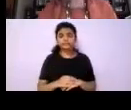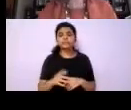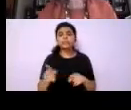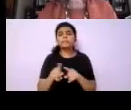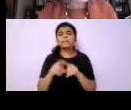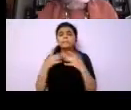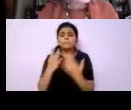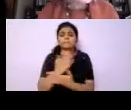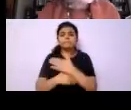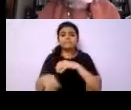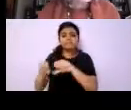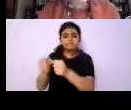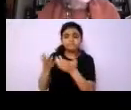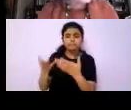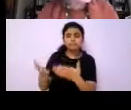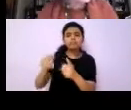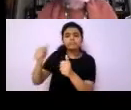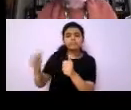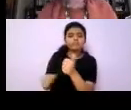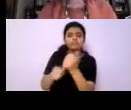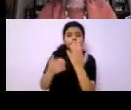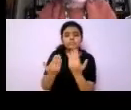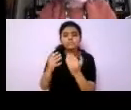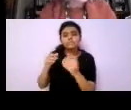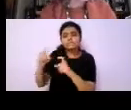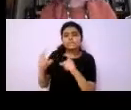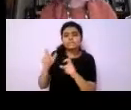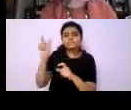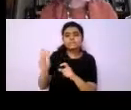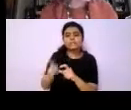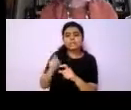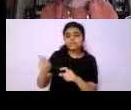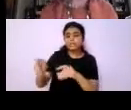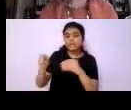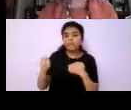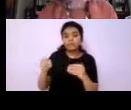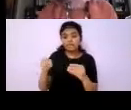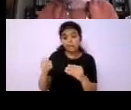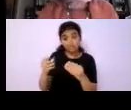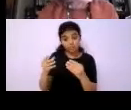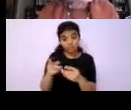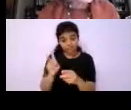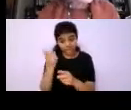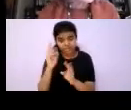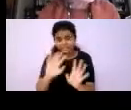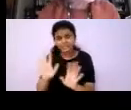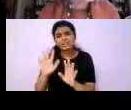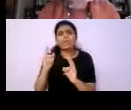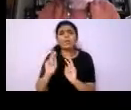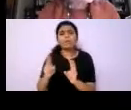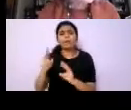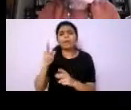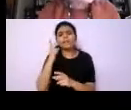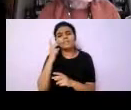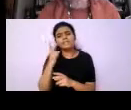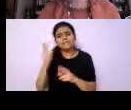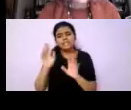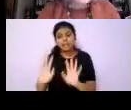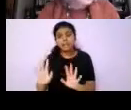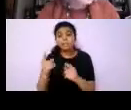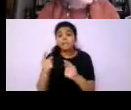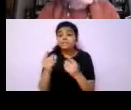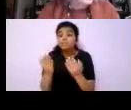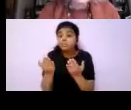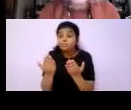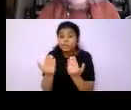who requires the assistance of a caregiver is not the exception, but a person living out a possibility in